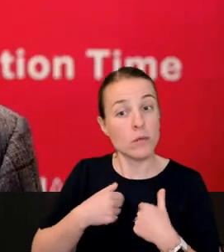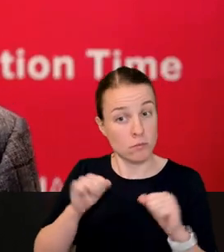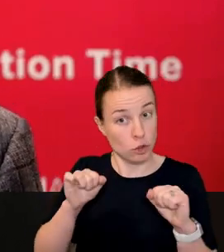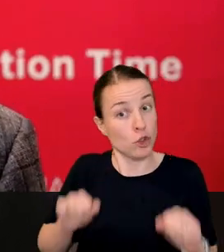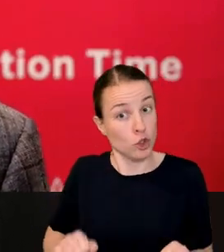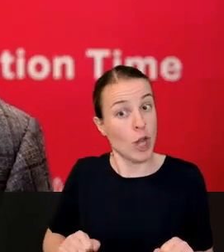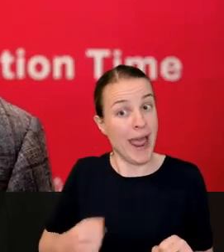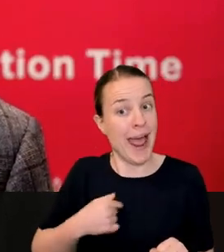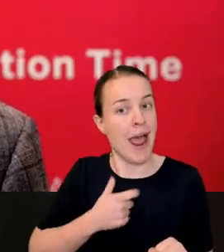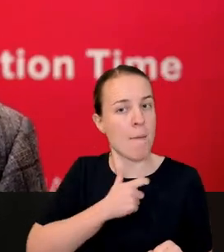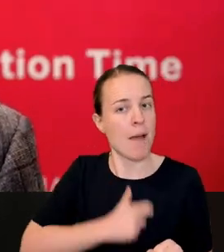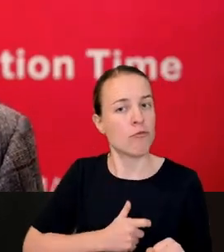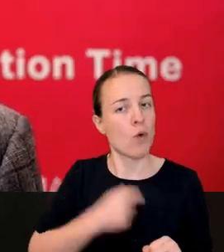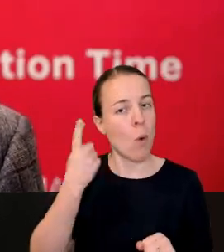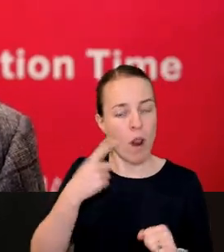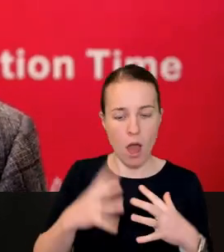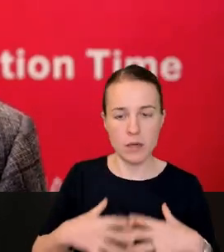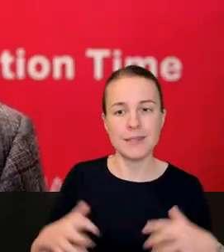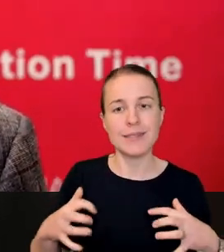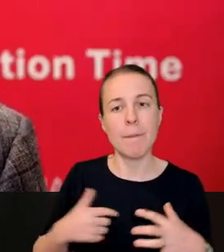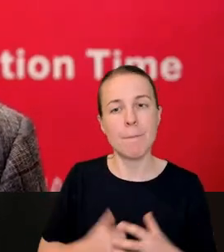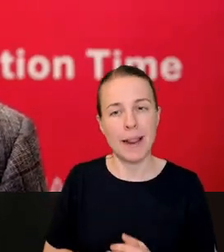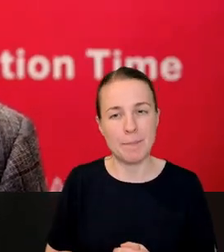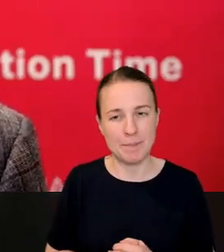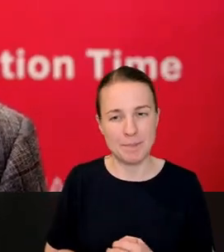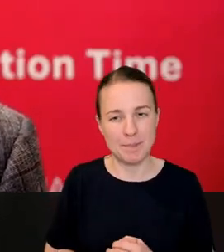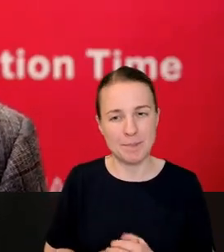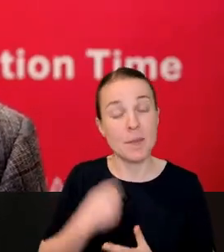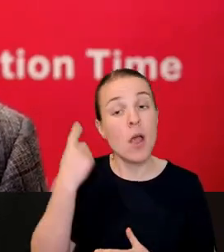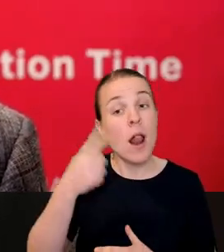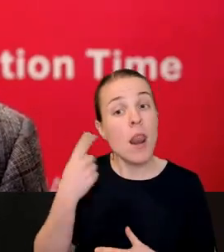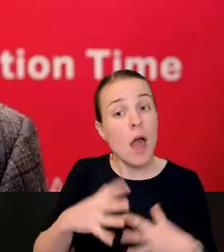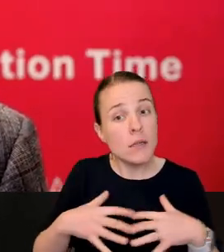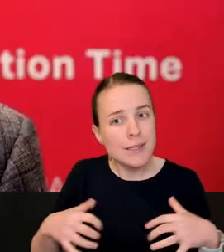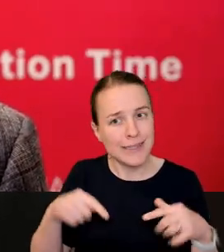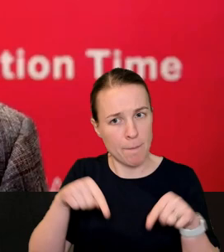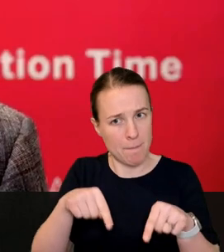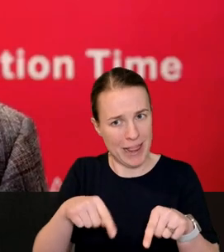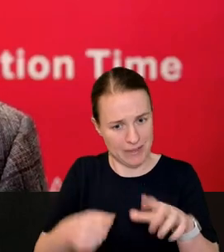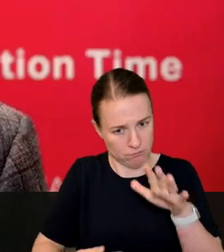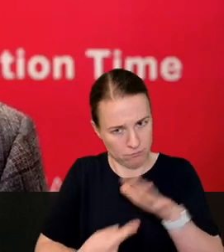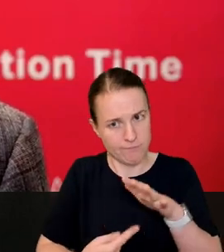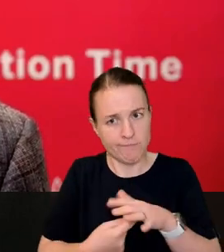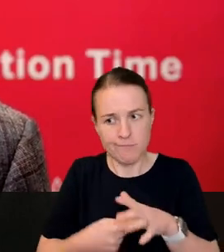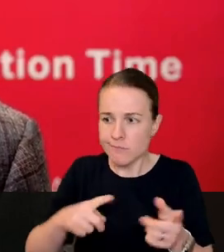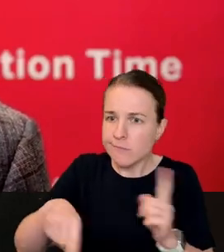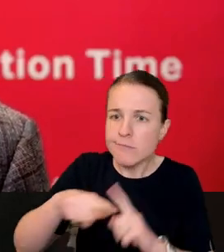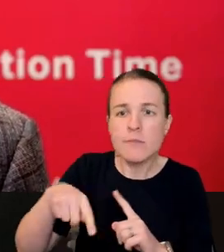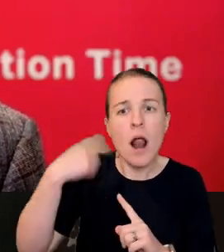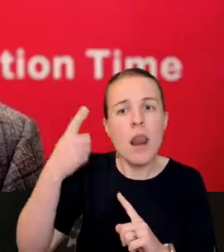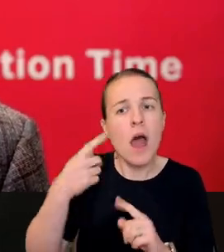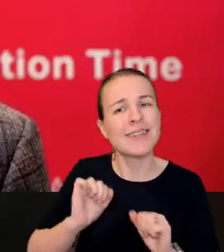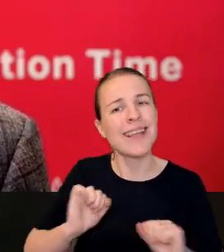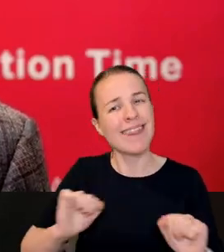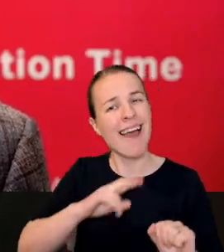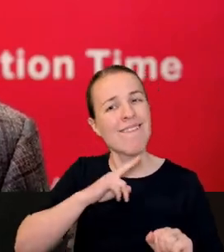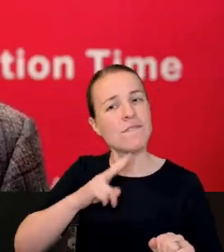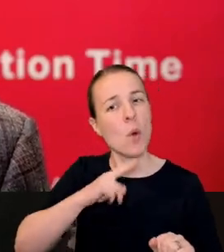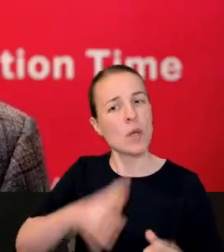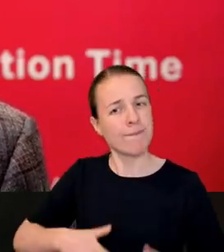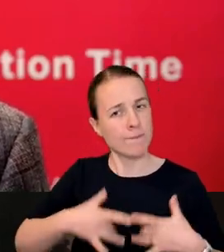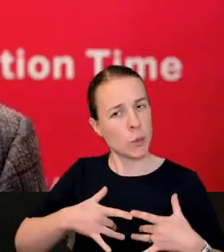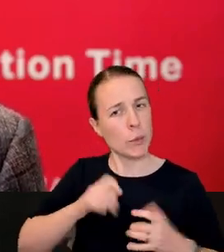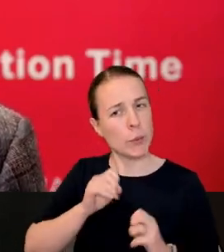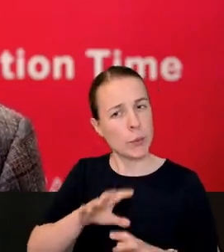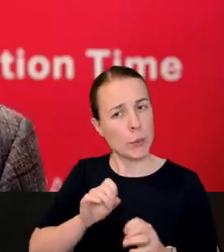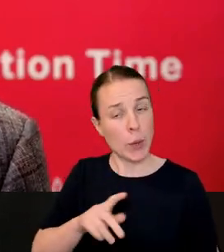Assembly. The London Assembly is the voice of London, composed of 25 members elected